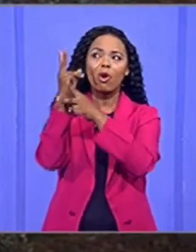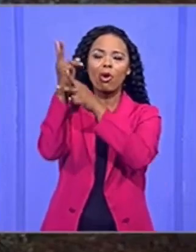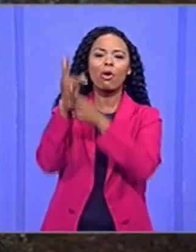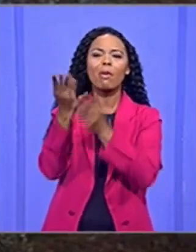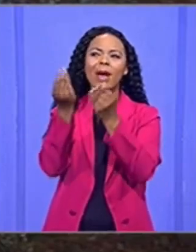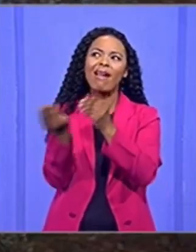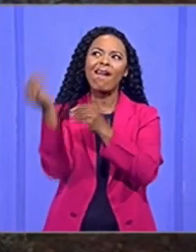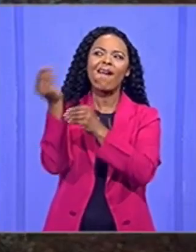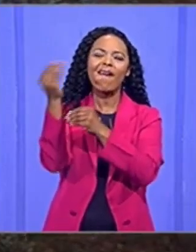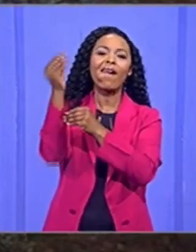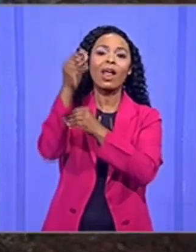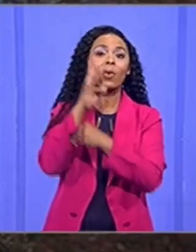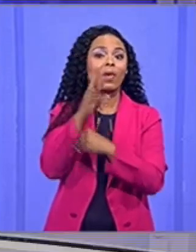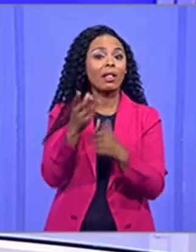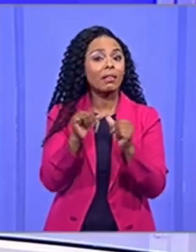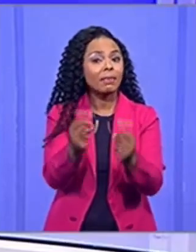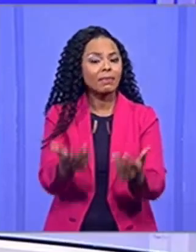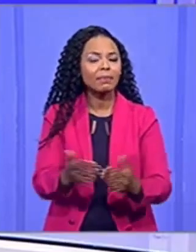godimo.